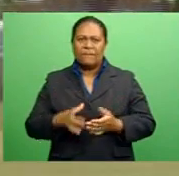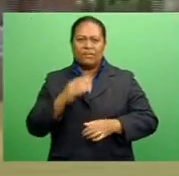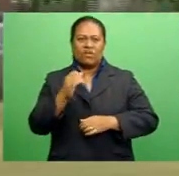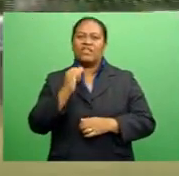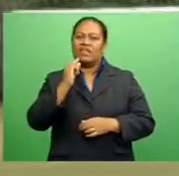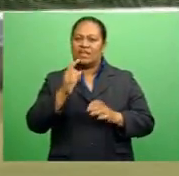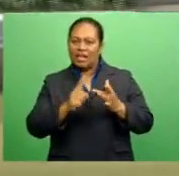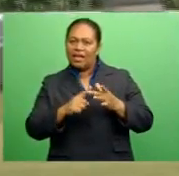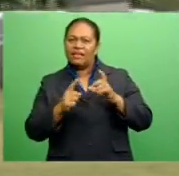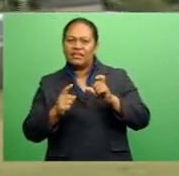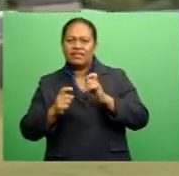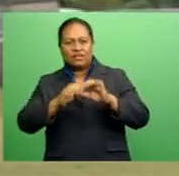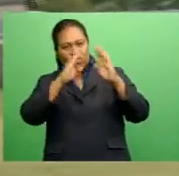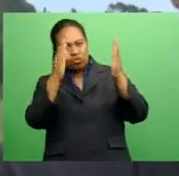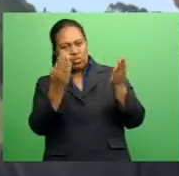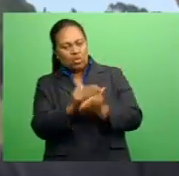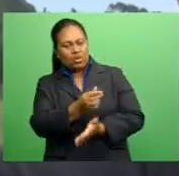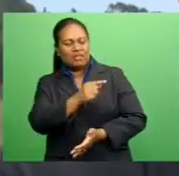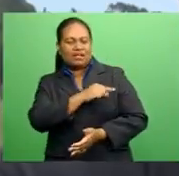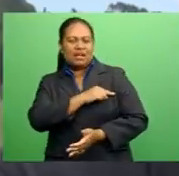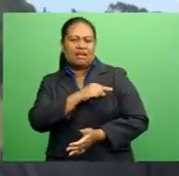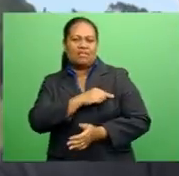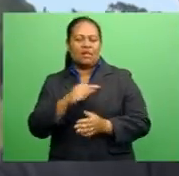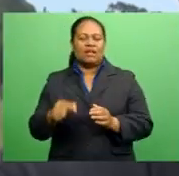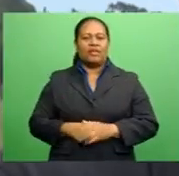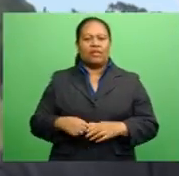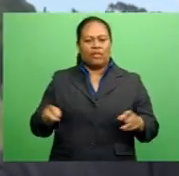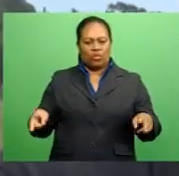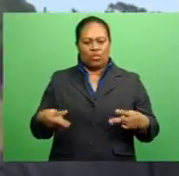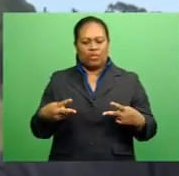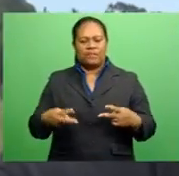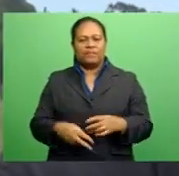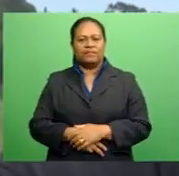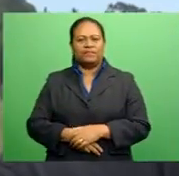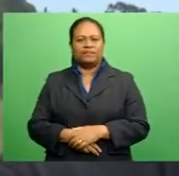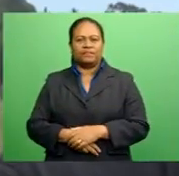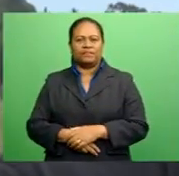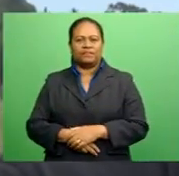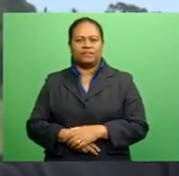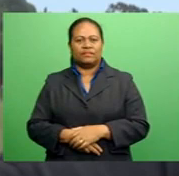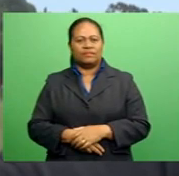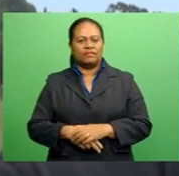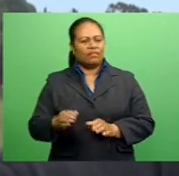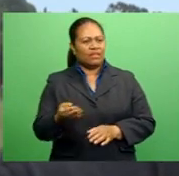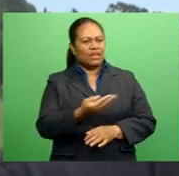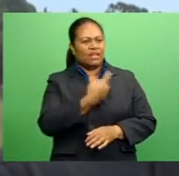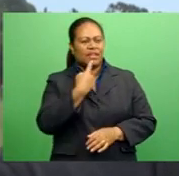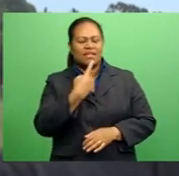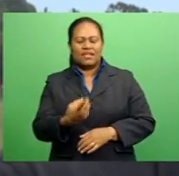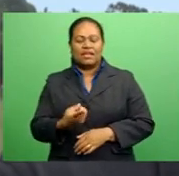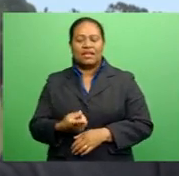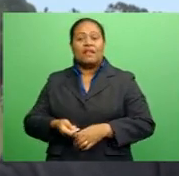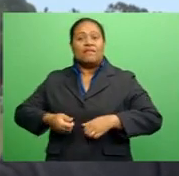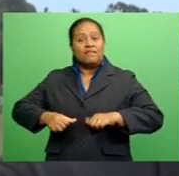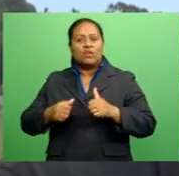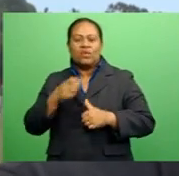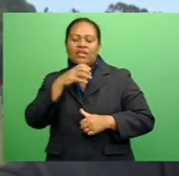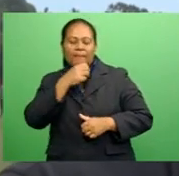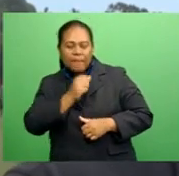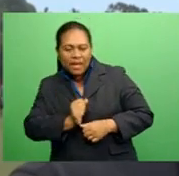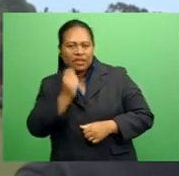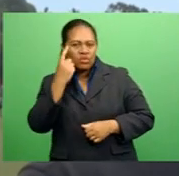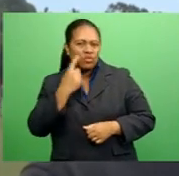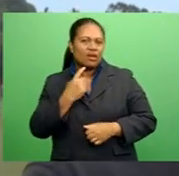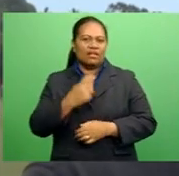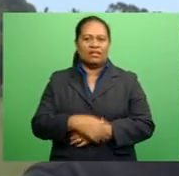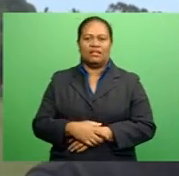ICC World Cup qualifiers. After the Easter Cup will be the men's national trials. So we'll announce the squad